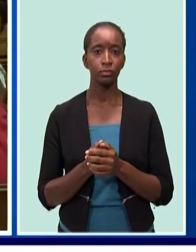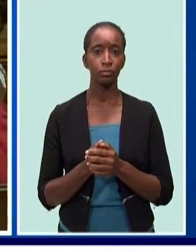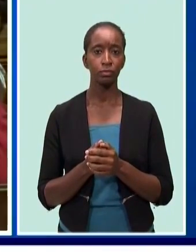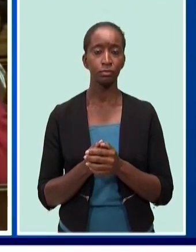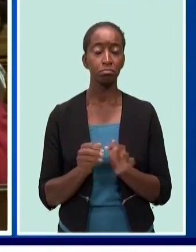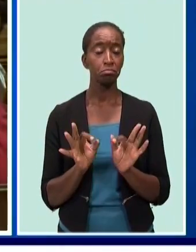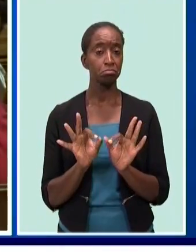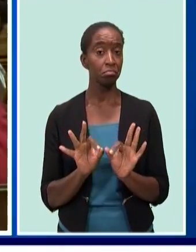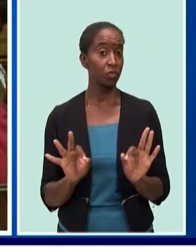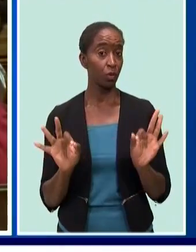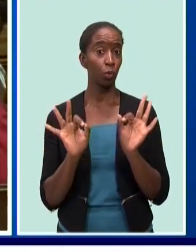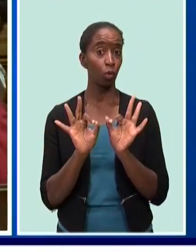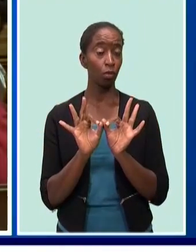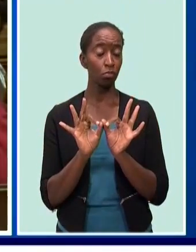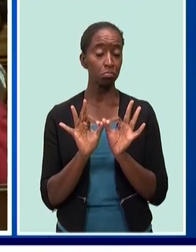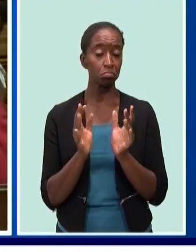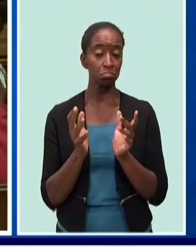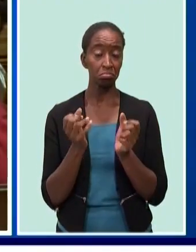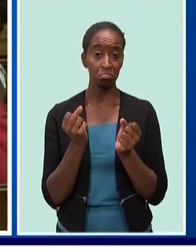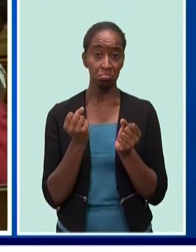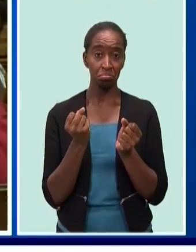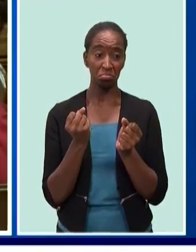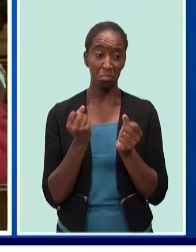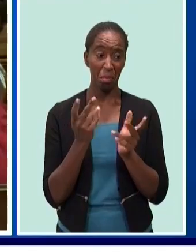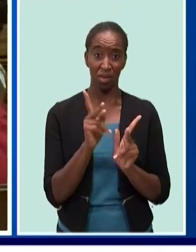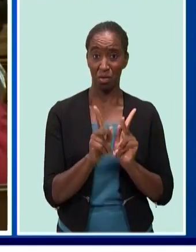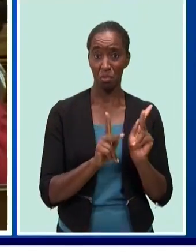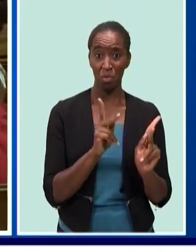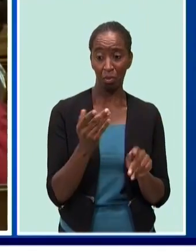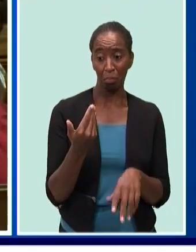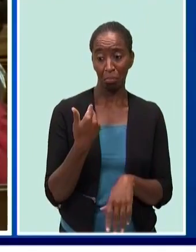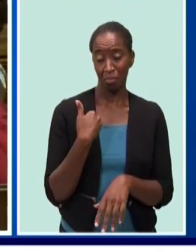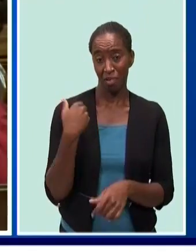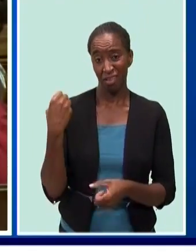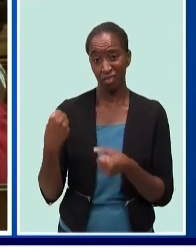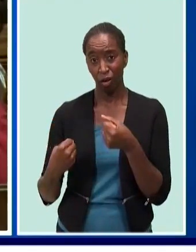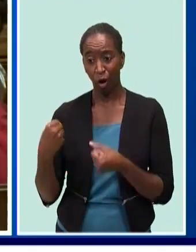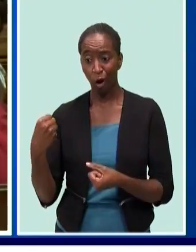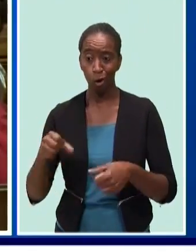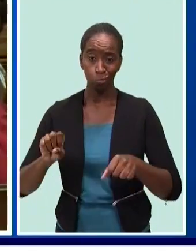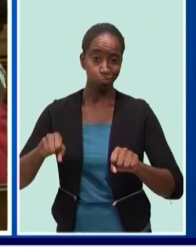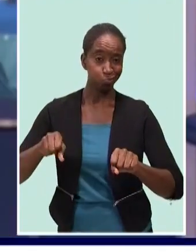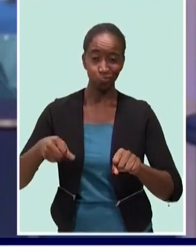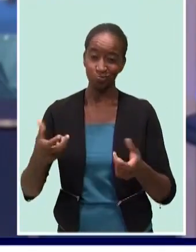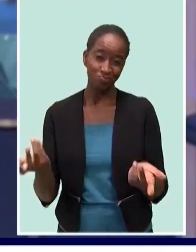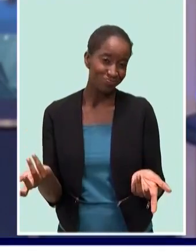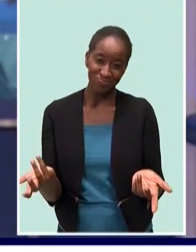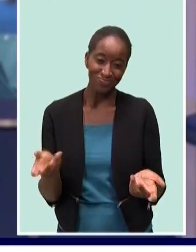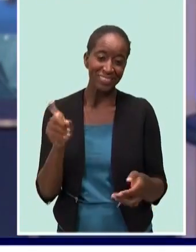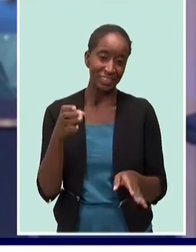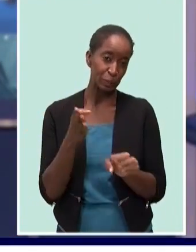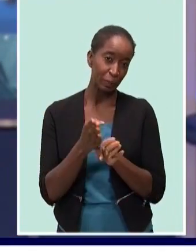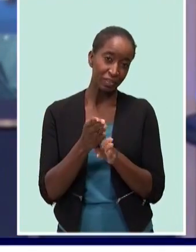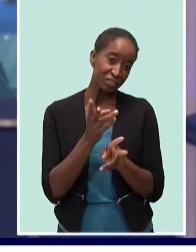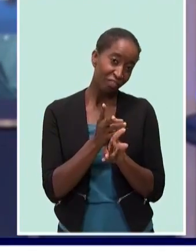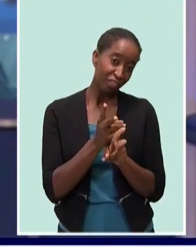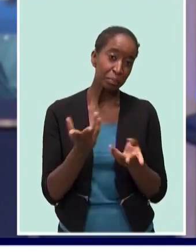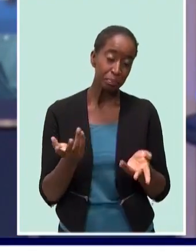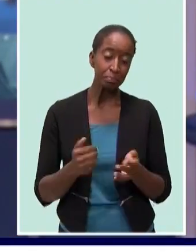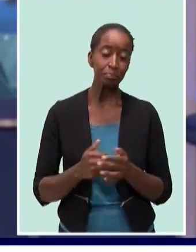are so privileged as to own their own means of transport. The opposition leader